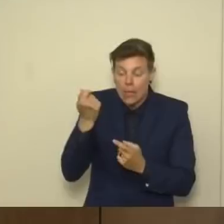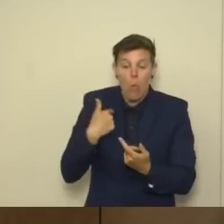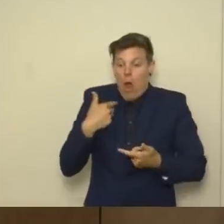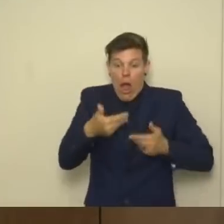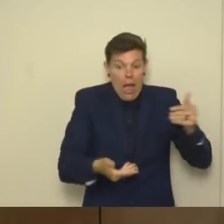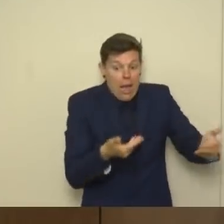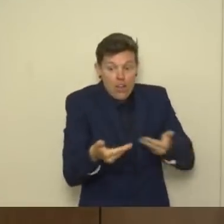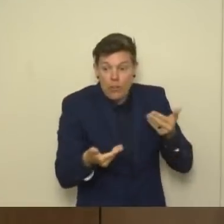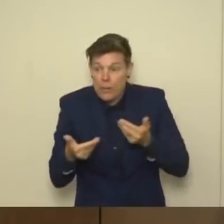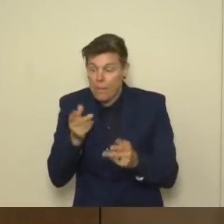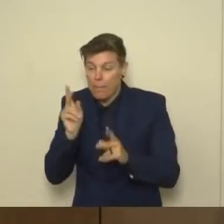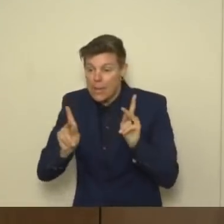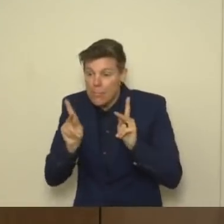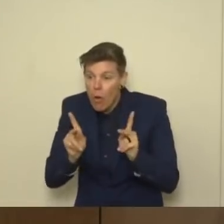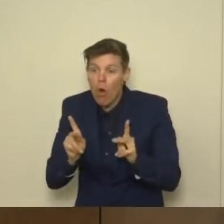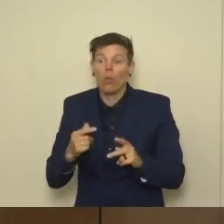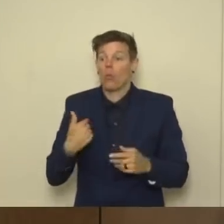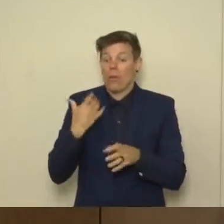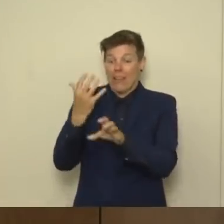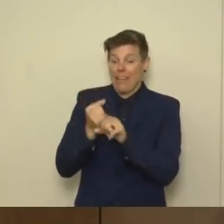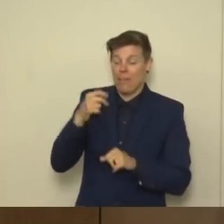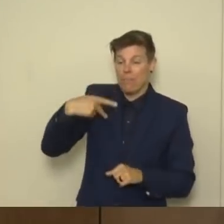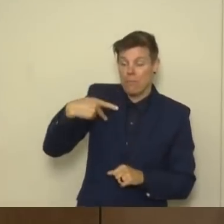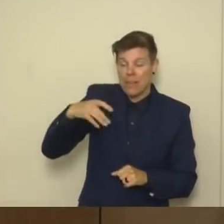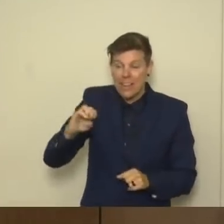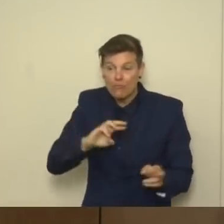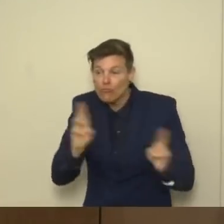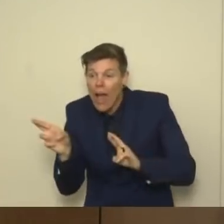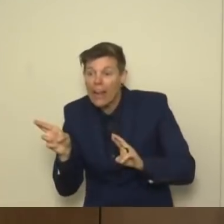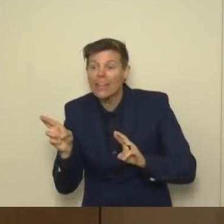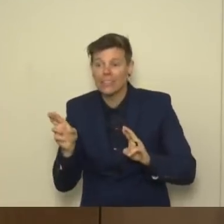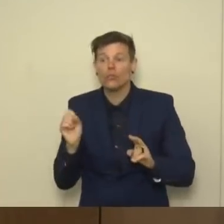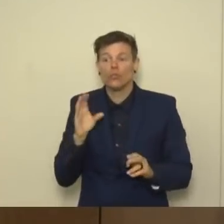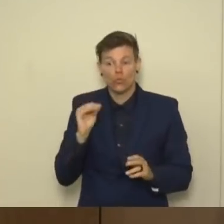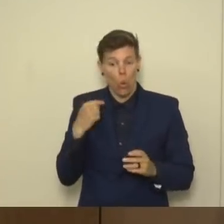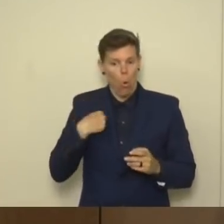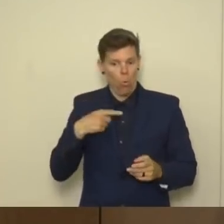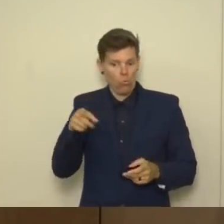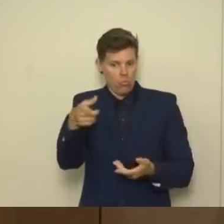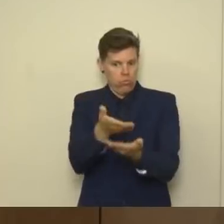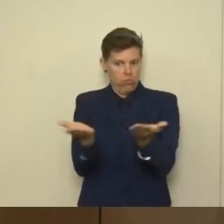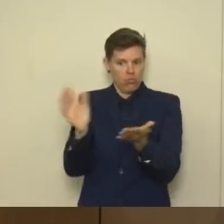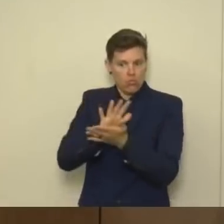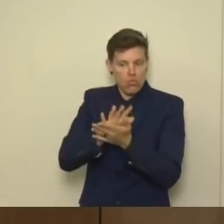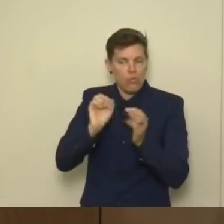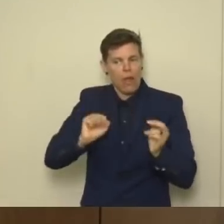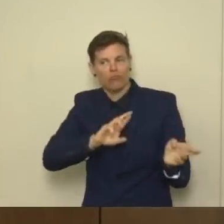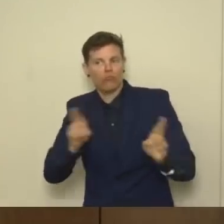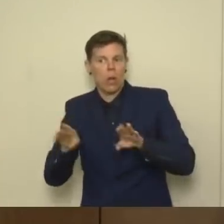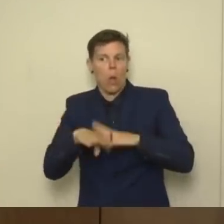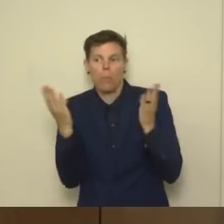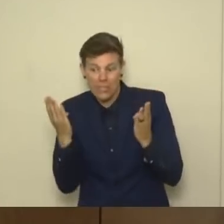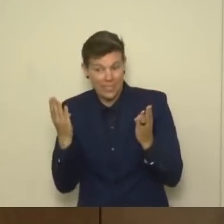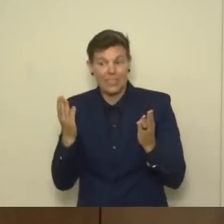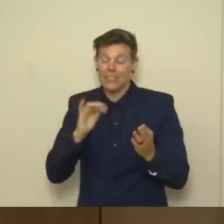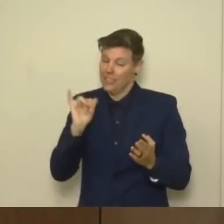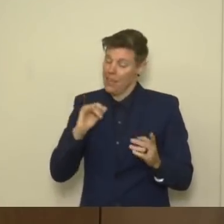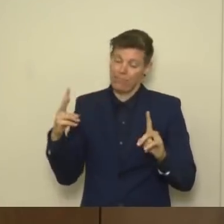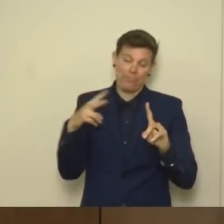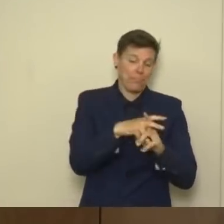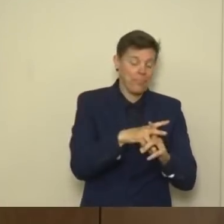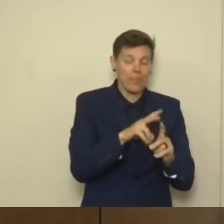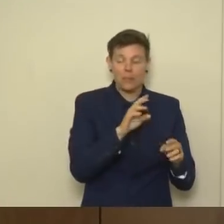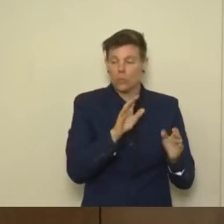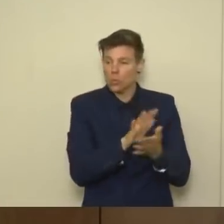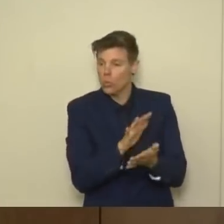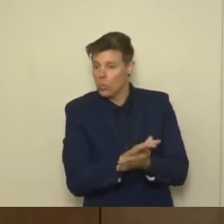so that more child care centers are ready to go. We needed to do that with kids going back to school anyway. Parents returning to work, kids going to